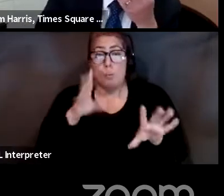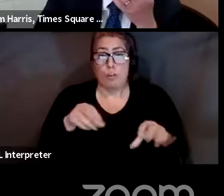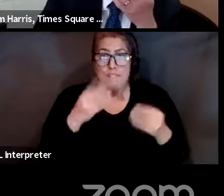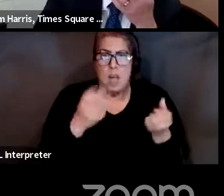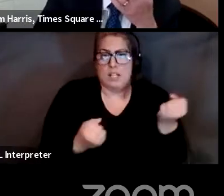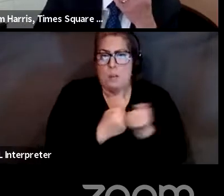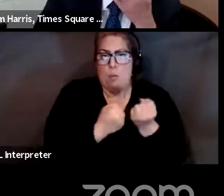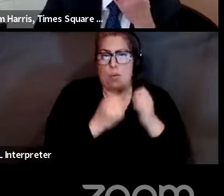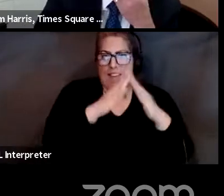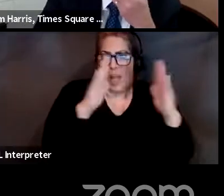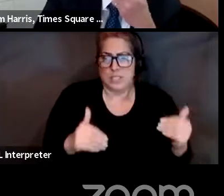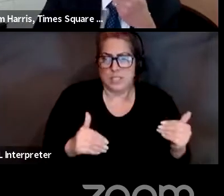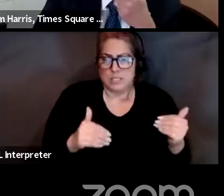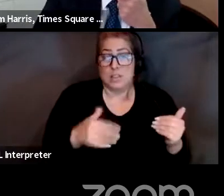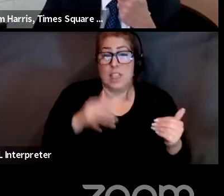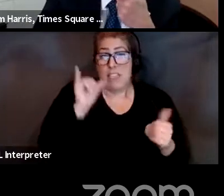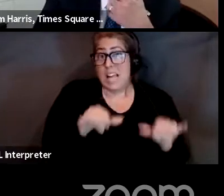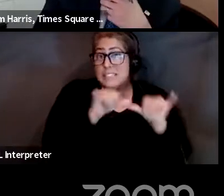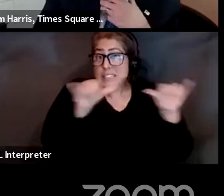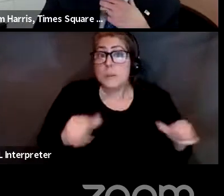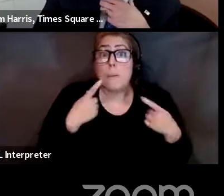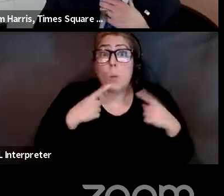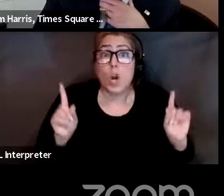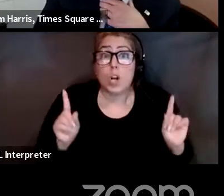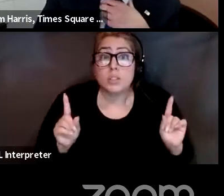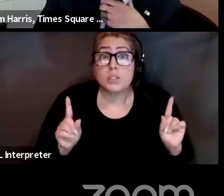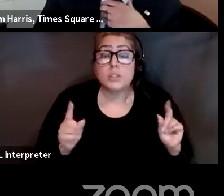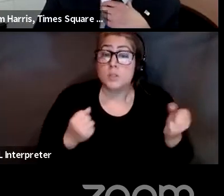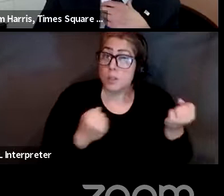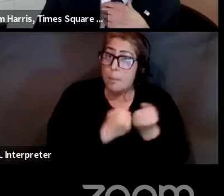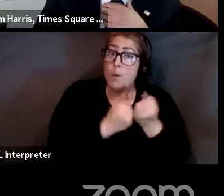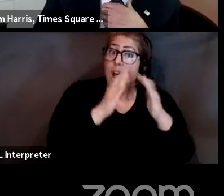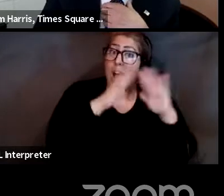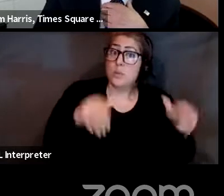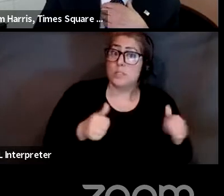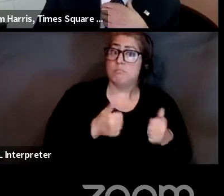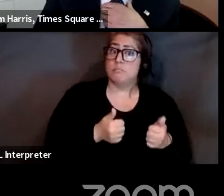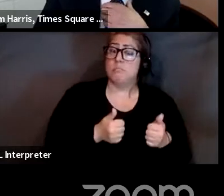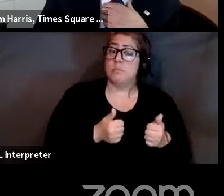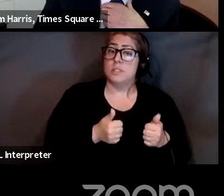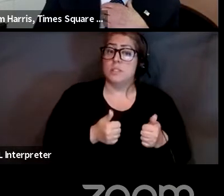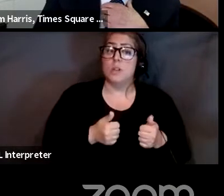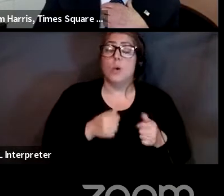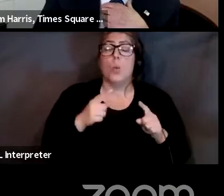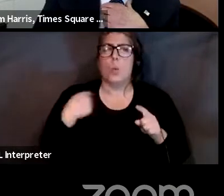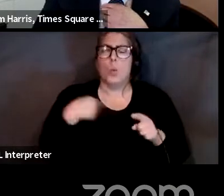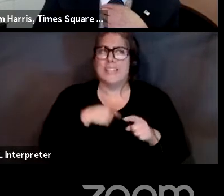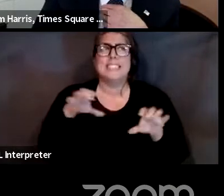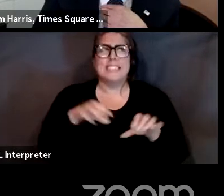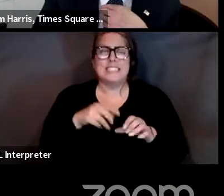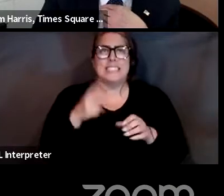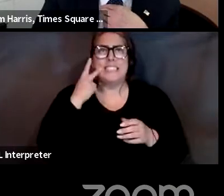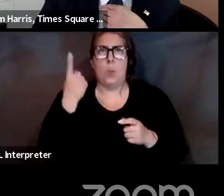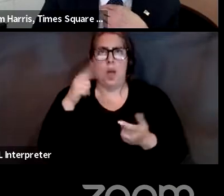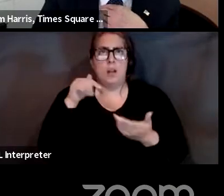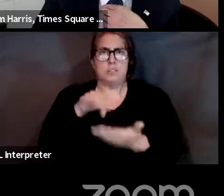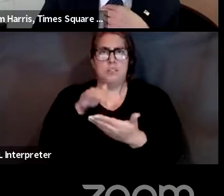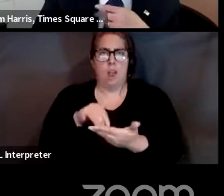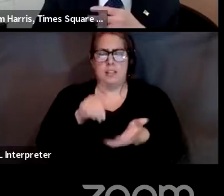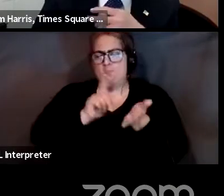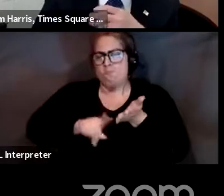housing. And it works. I think in a study that looked at the New York